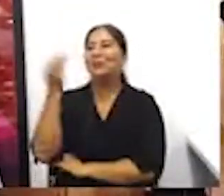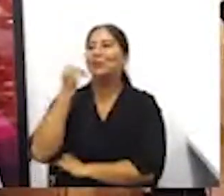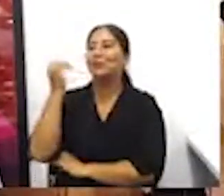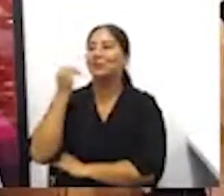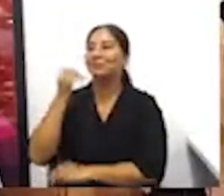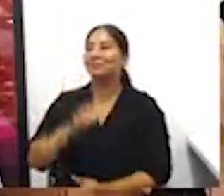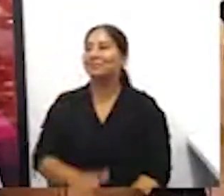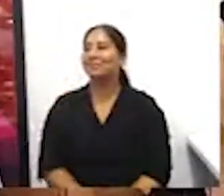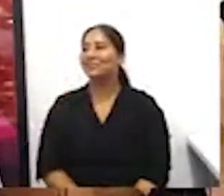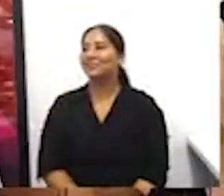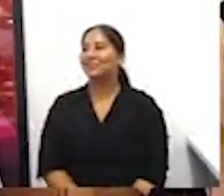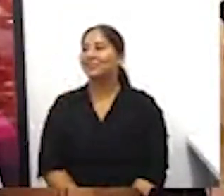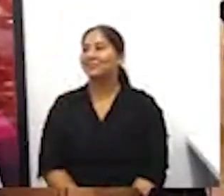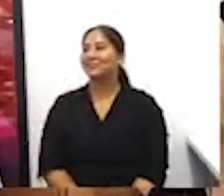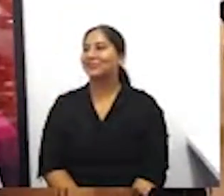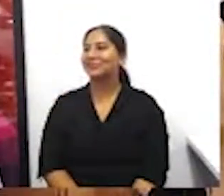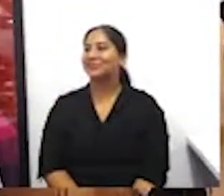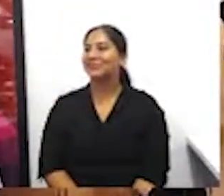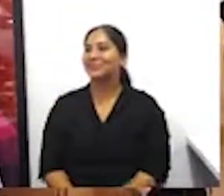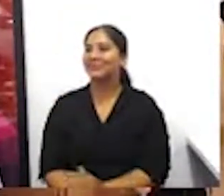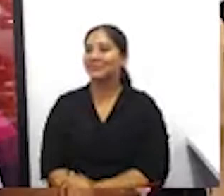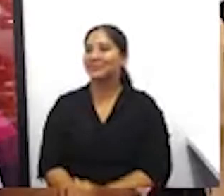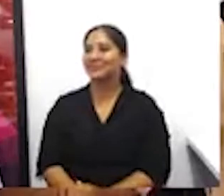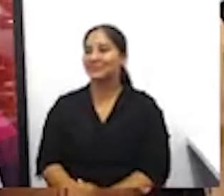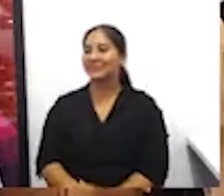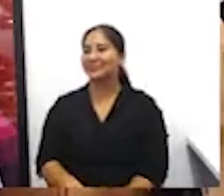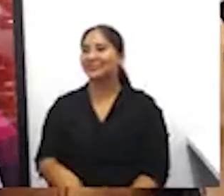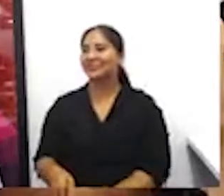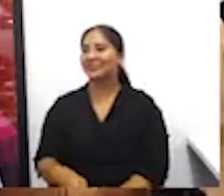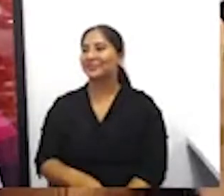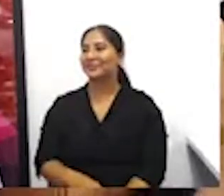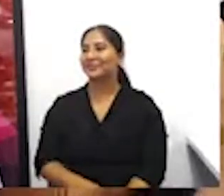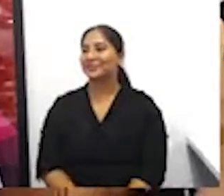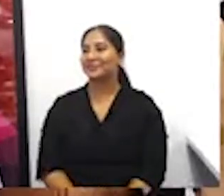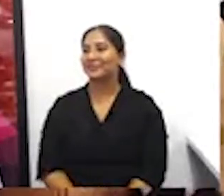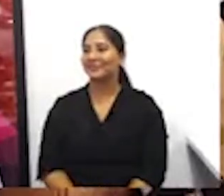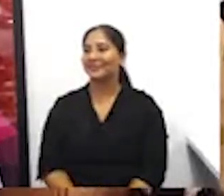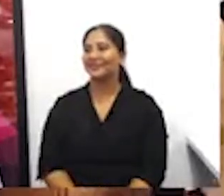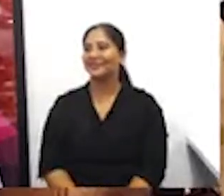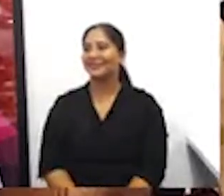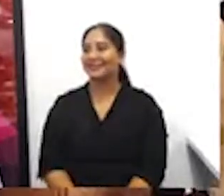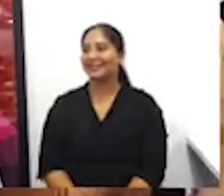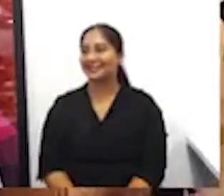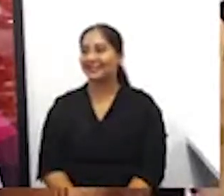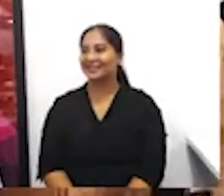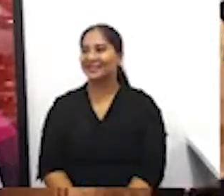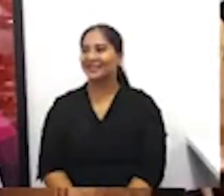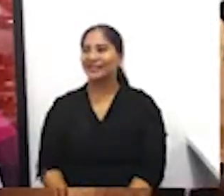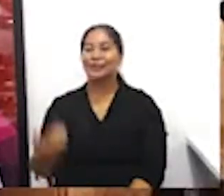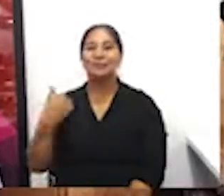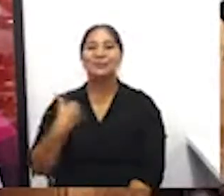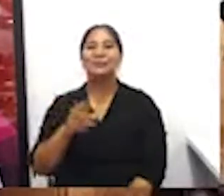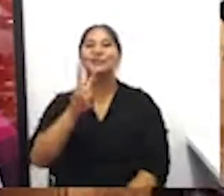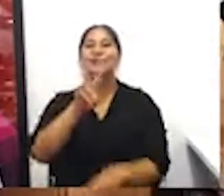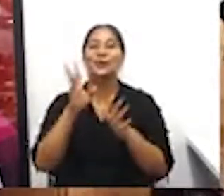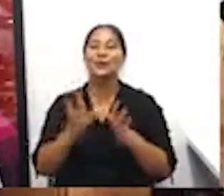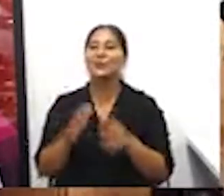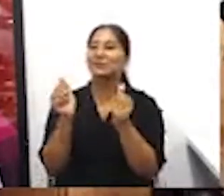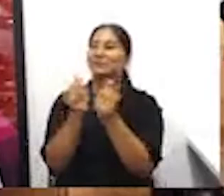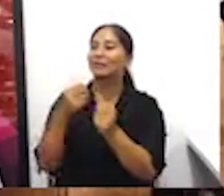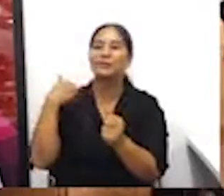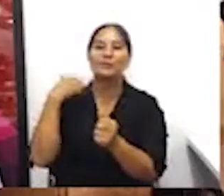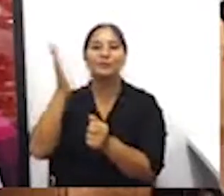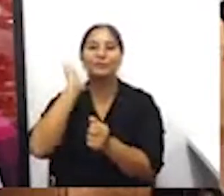Tawan Tron, Josh Rubin, who's a senior advisor to me, and Tawan Tran, who's a